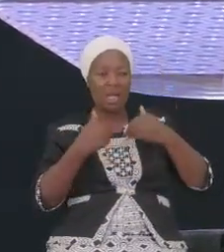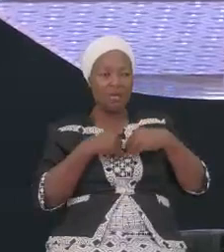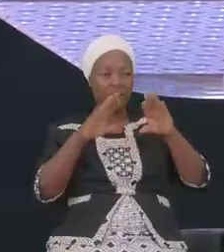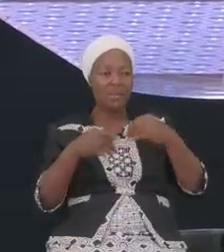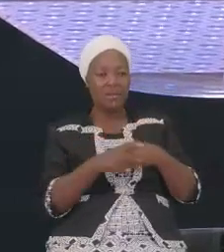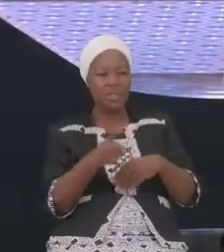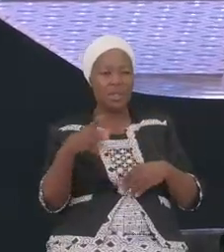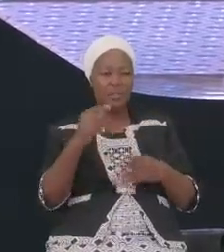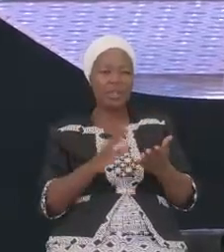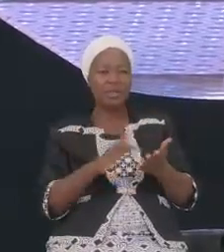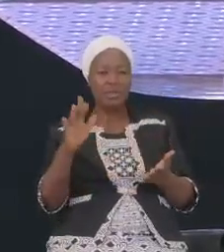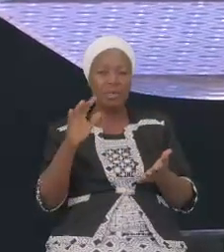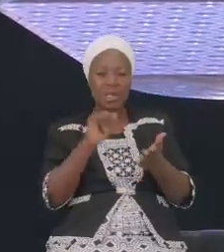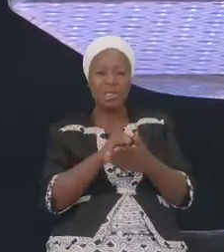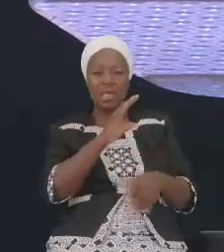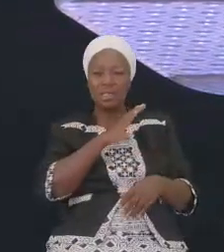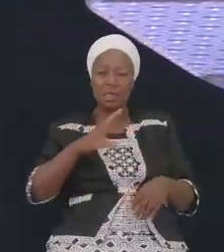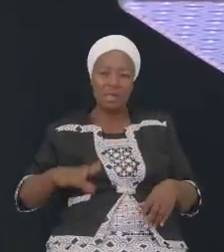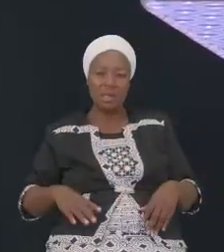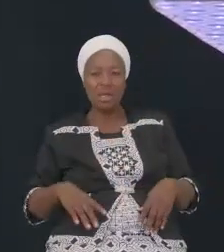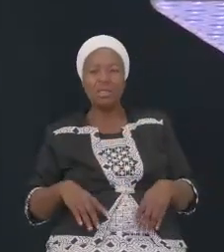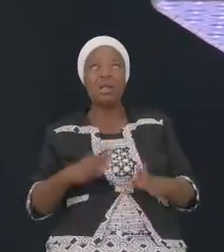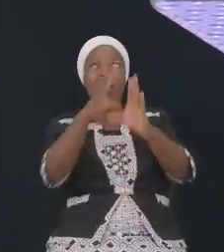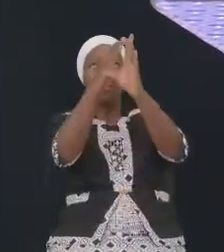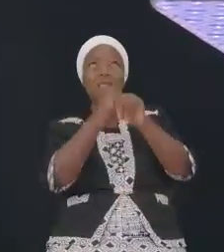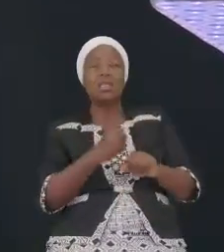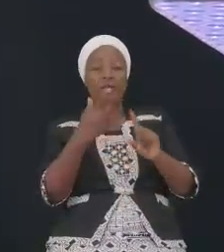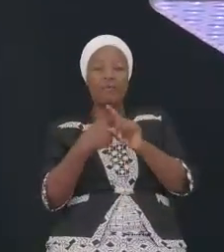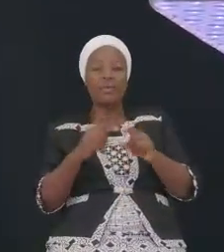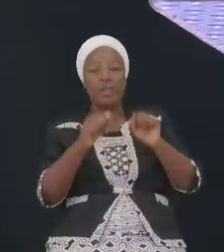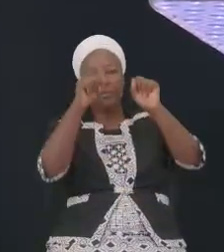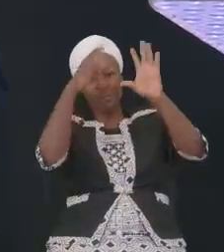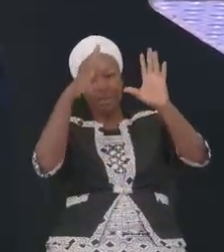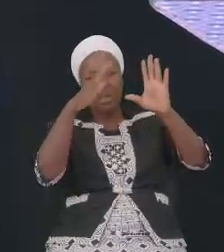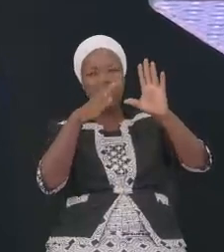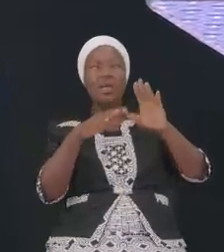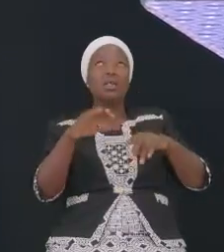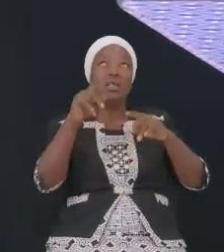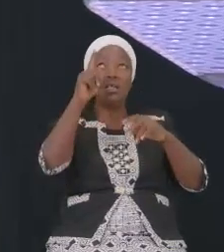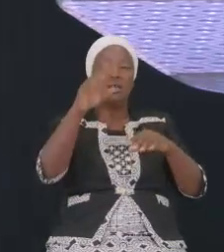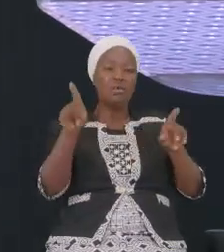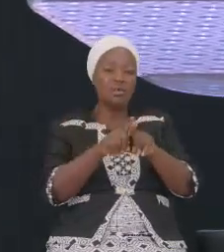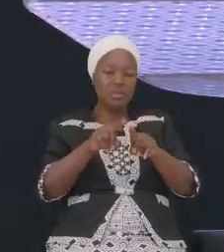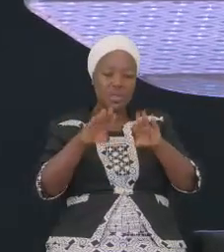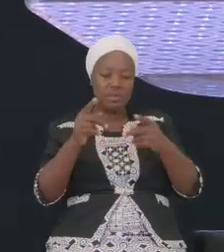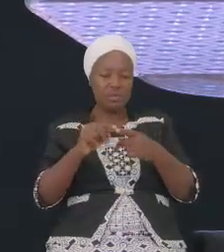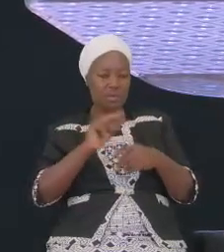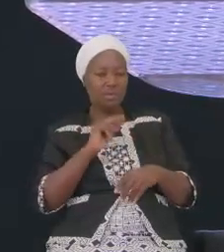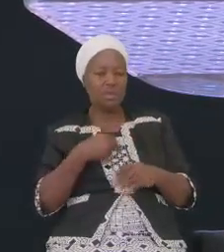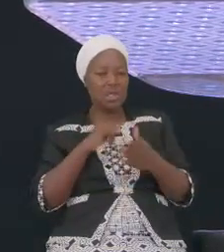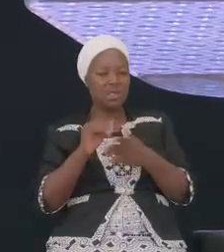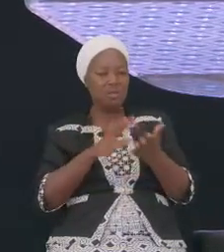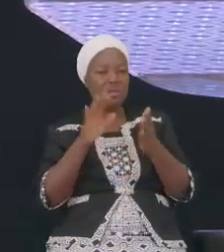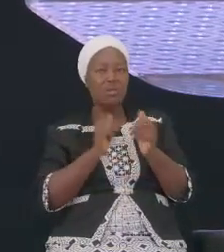The glory that Christ received from the Father, he also gave us. That the glory which thou gavest